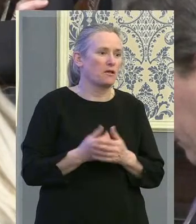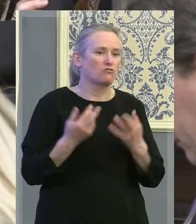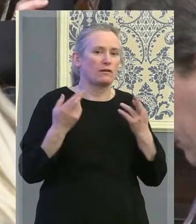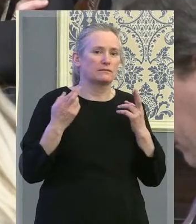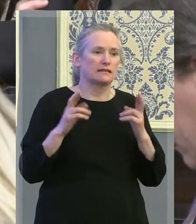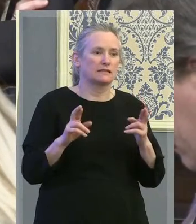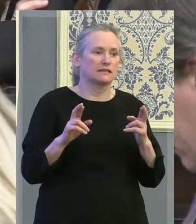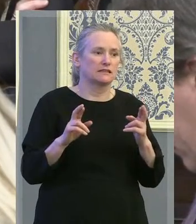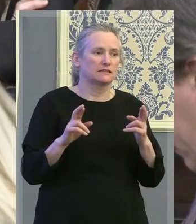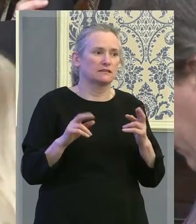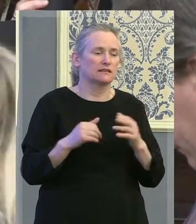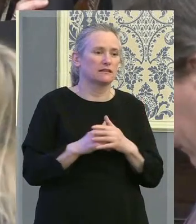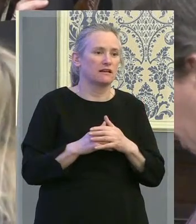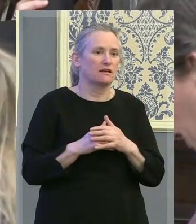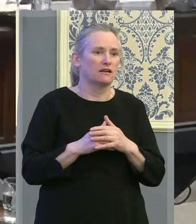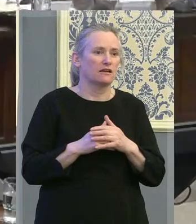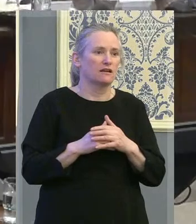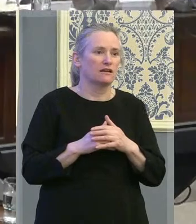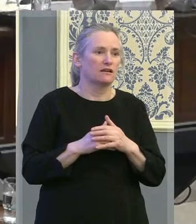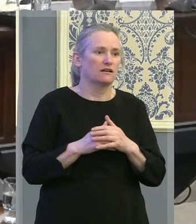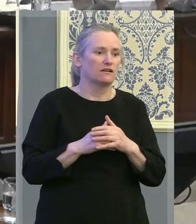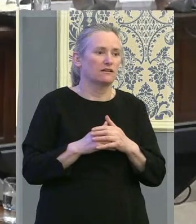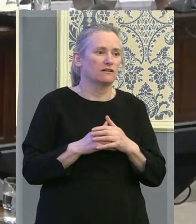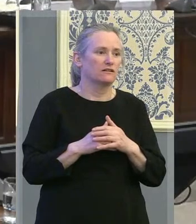representative from Fianna Fáil, please.